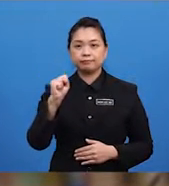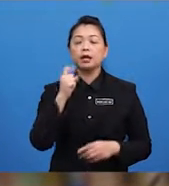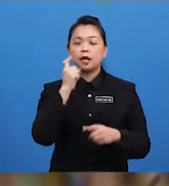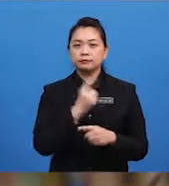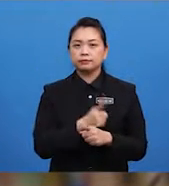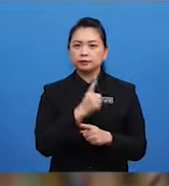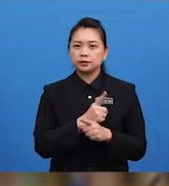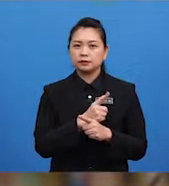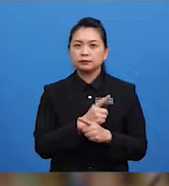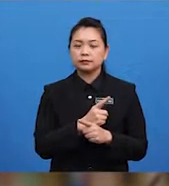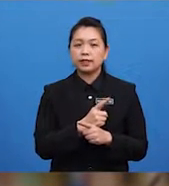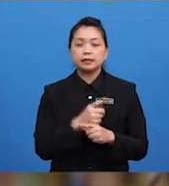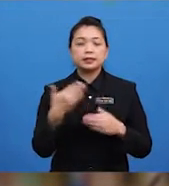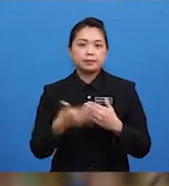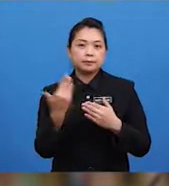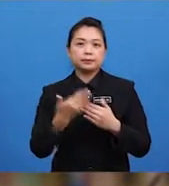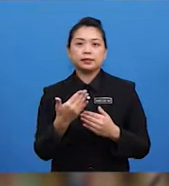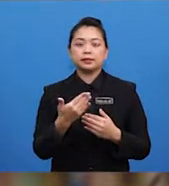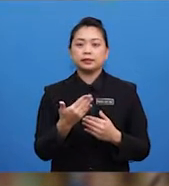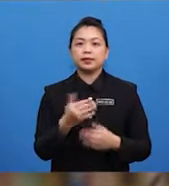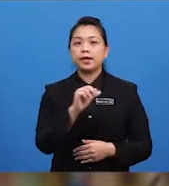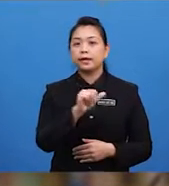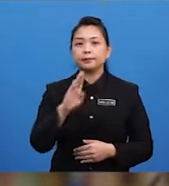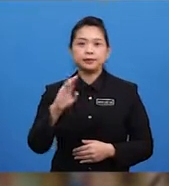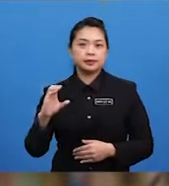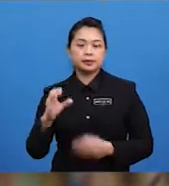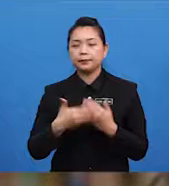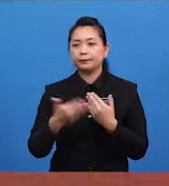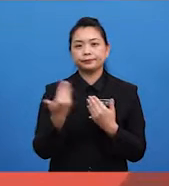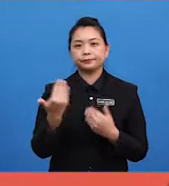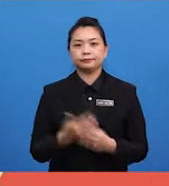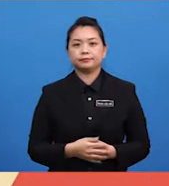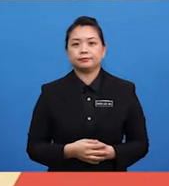Actually, it's as simple as A, B, C.